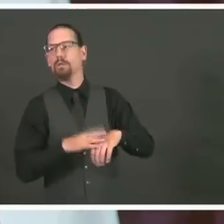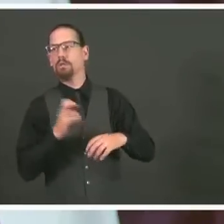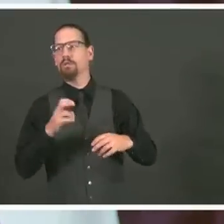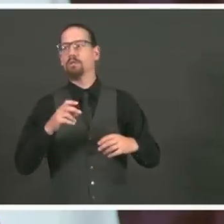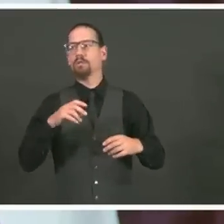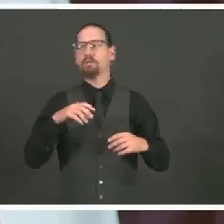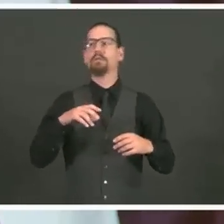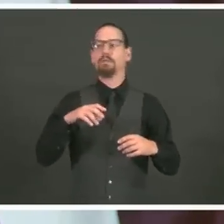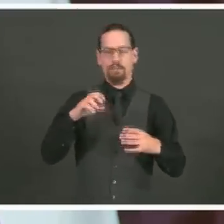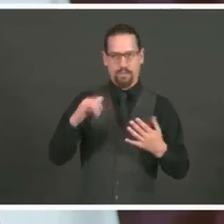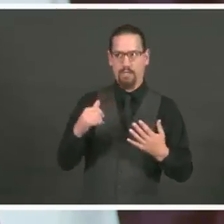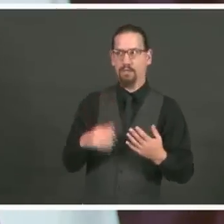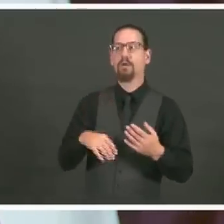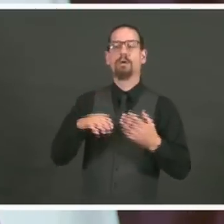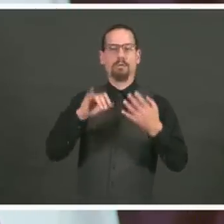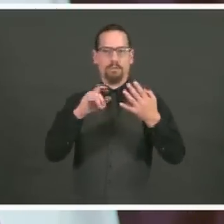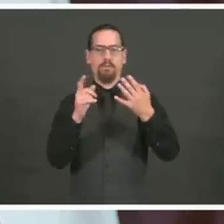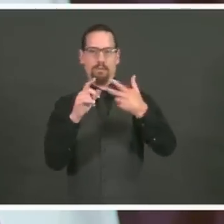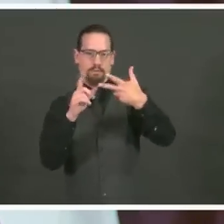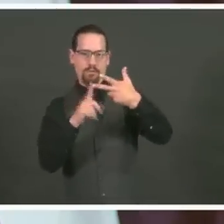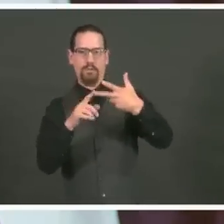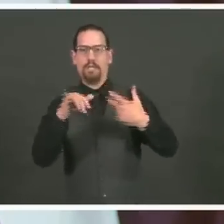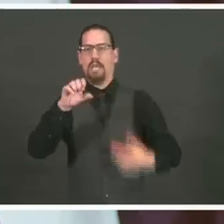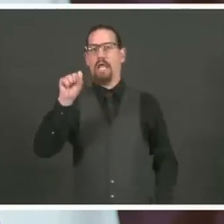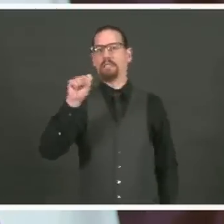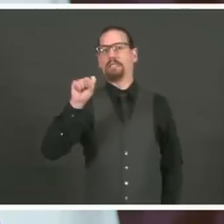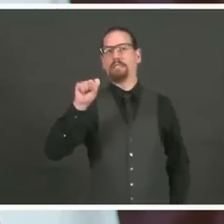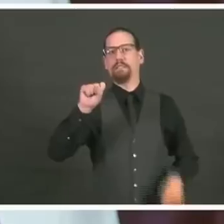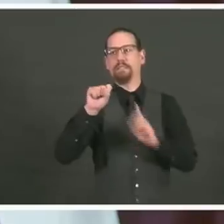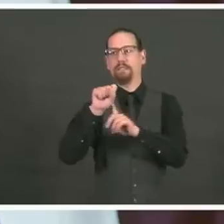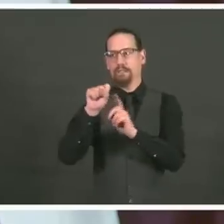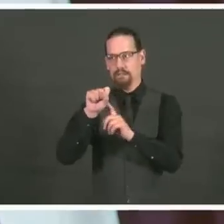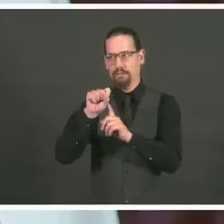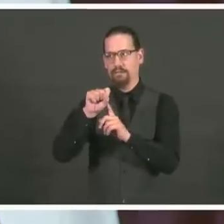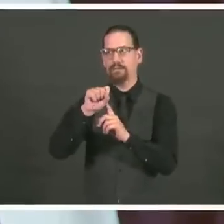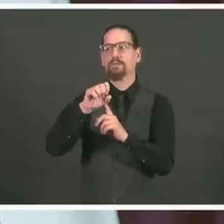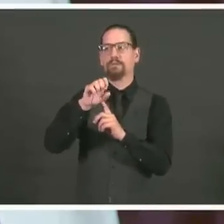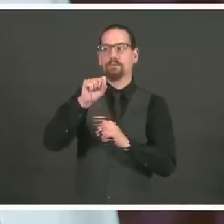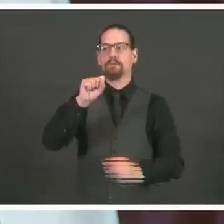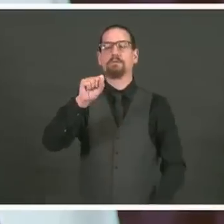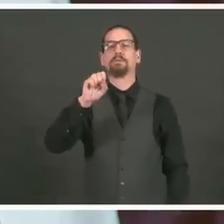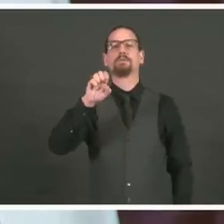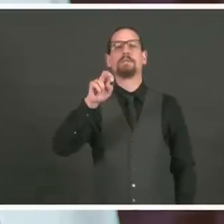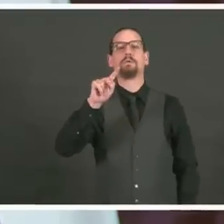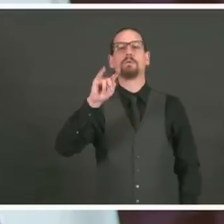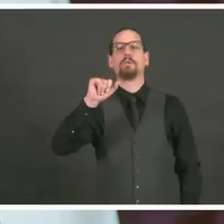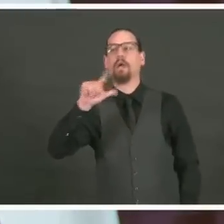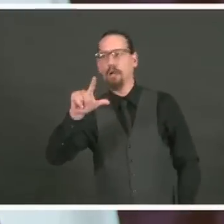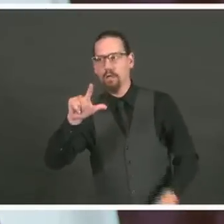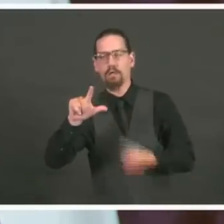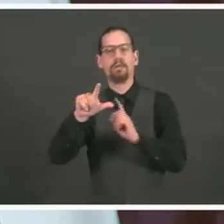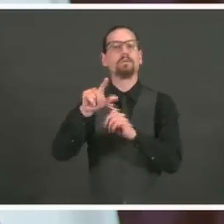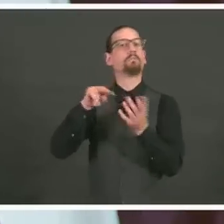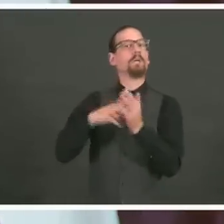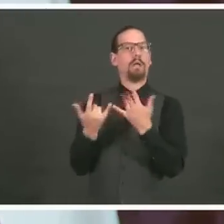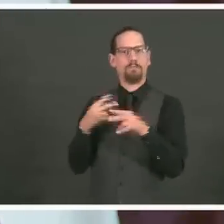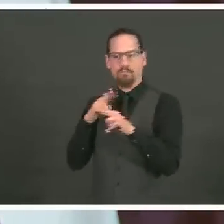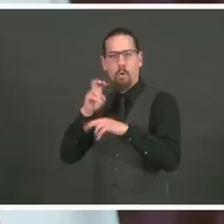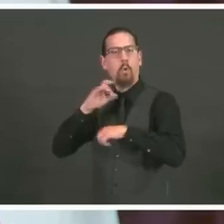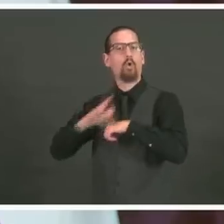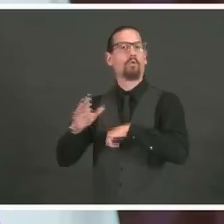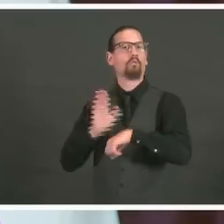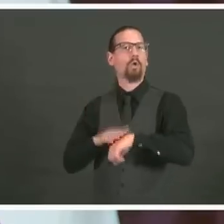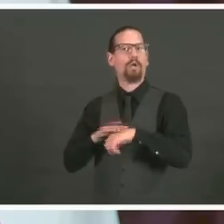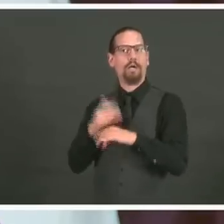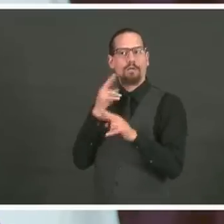asymptomatic individuals as possible. So to give you a feel for that, last month alone, July,